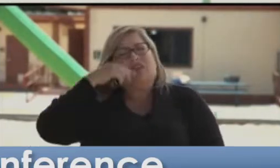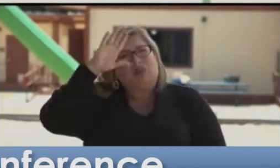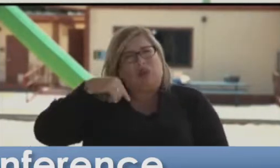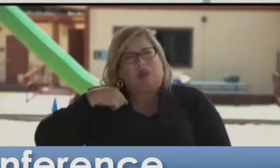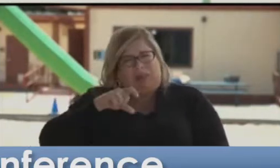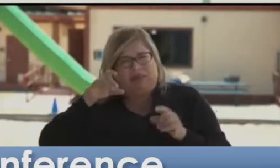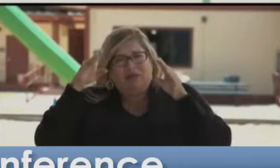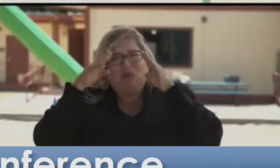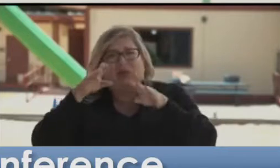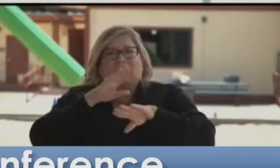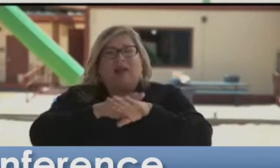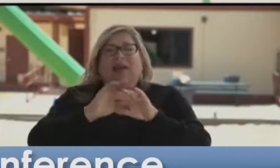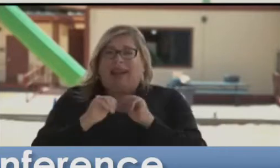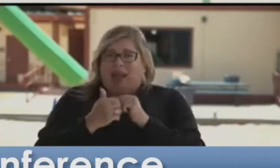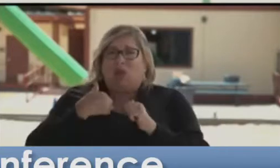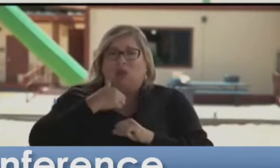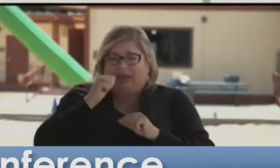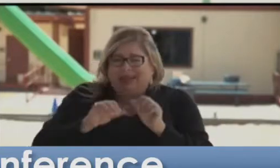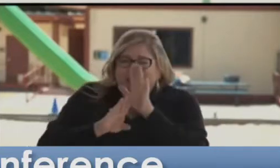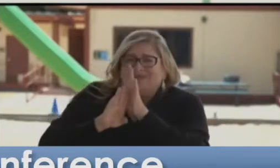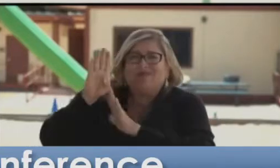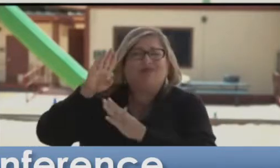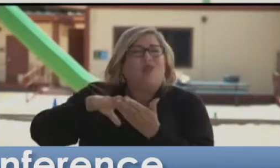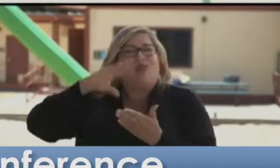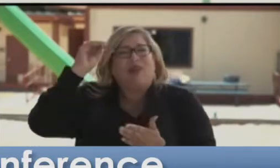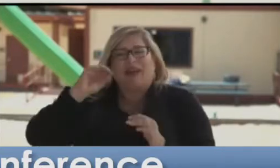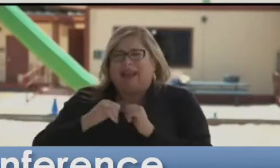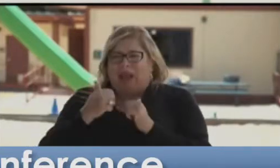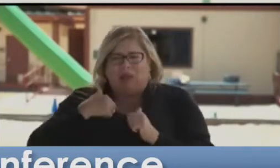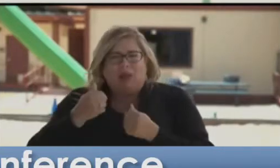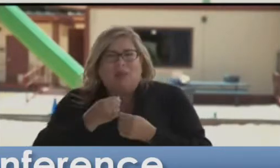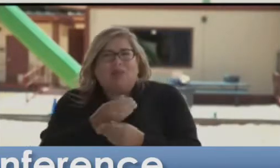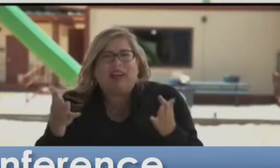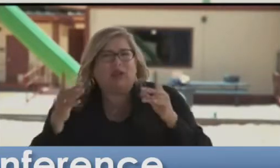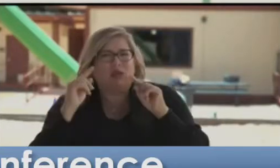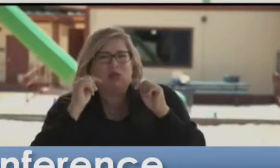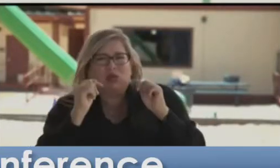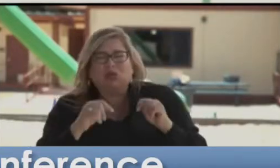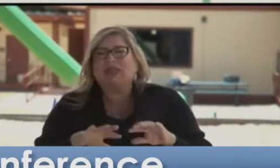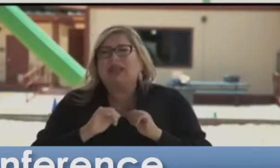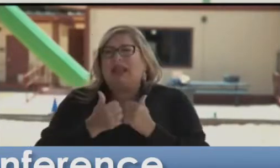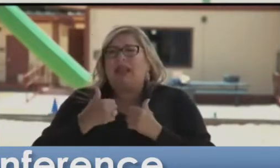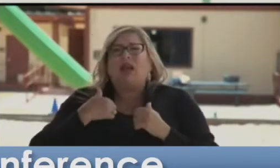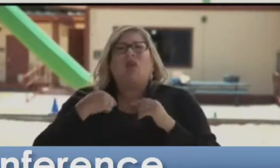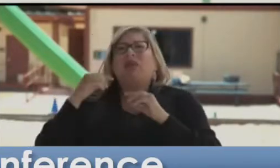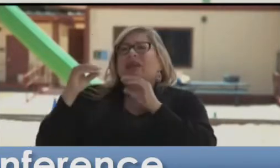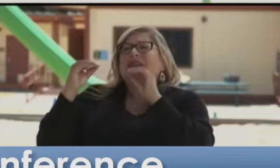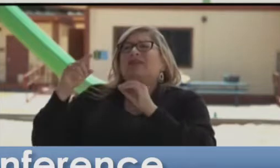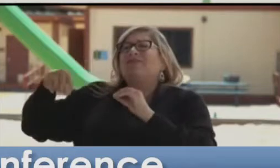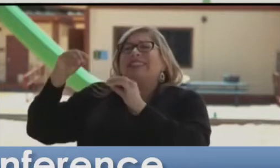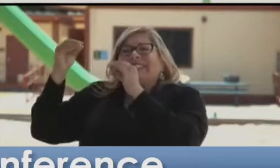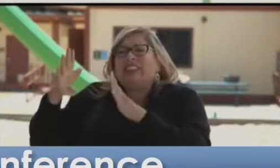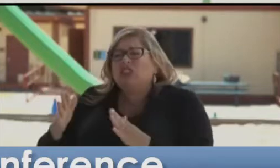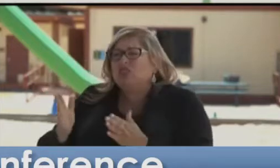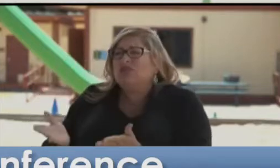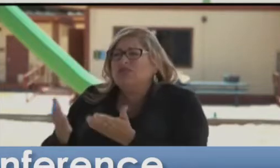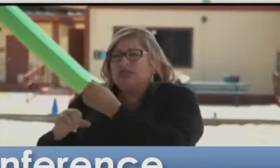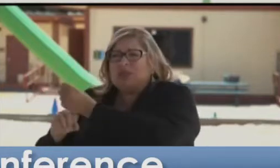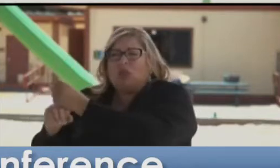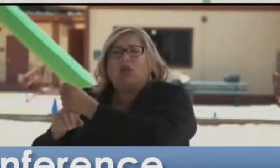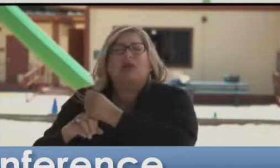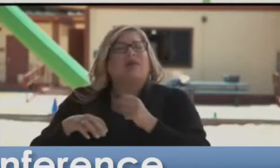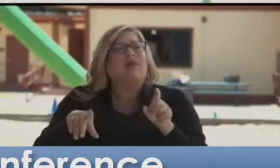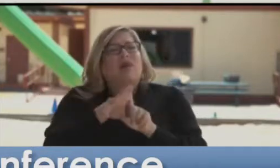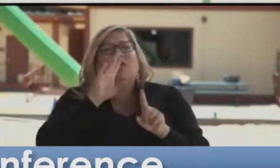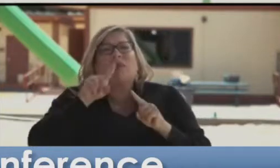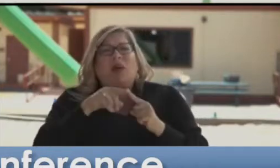on how we accelerate learning and how we provide tutoring and professional development for educators to offset learning gaps that our